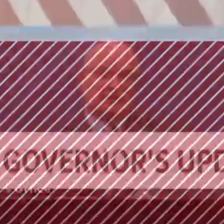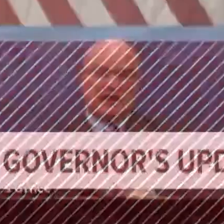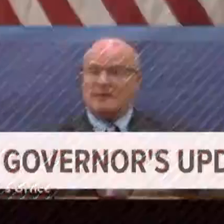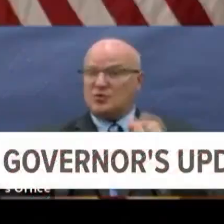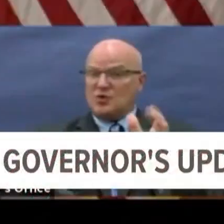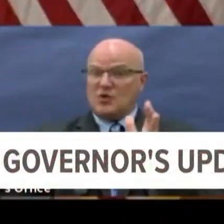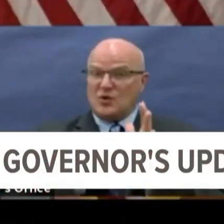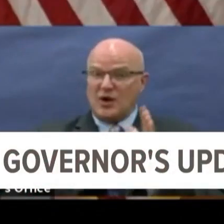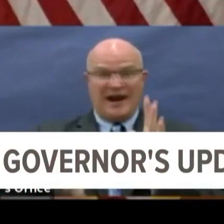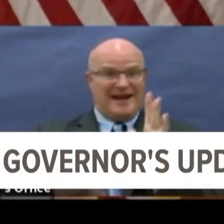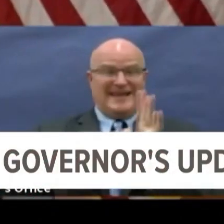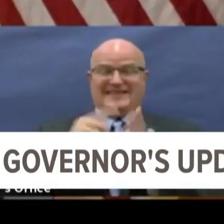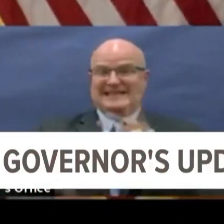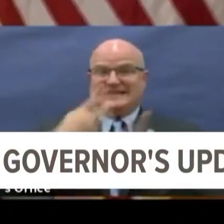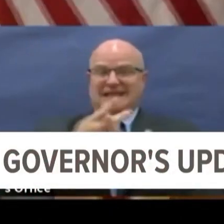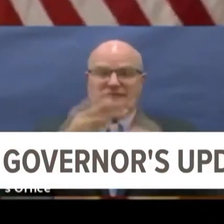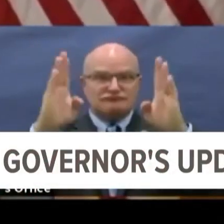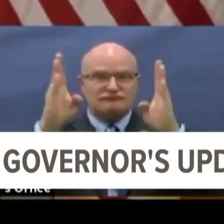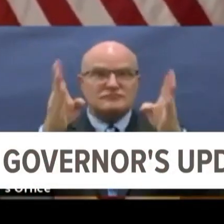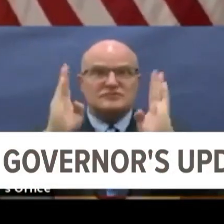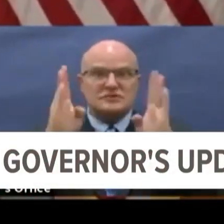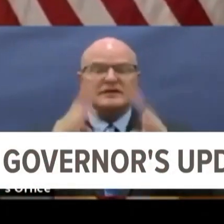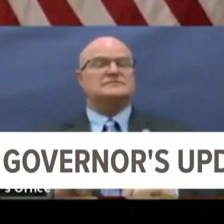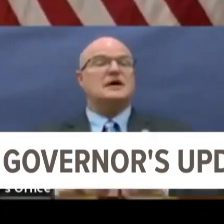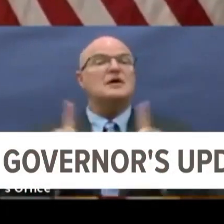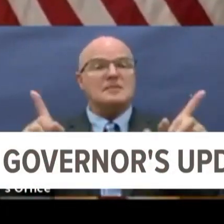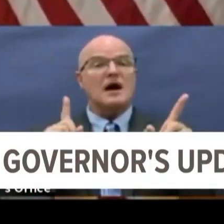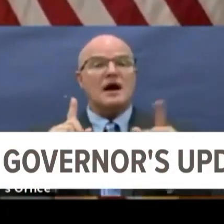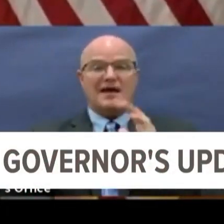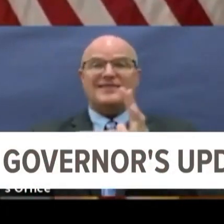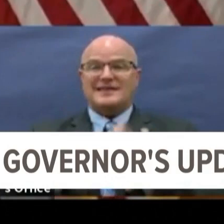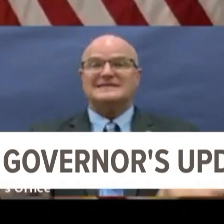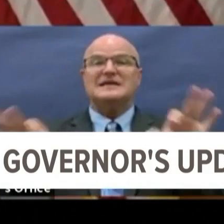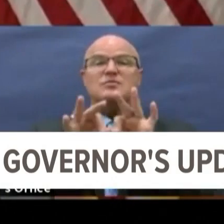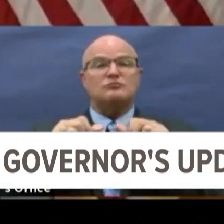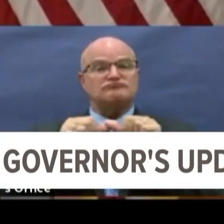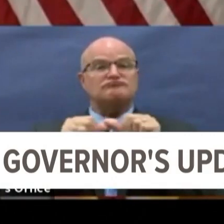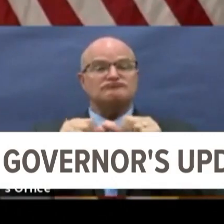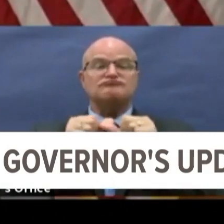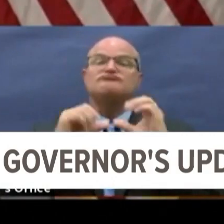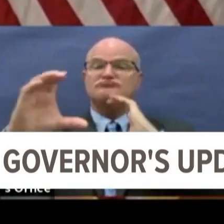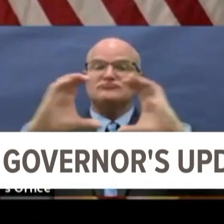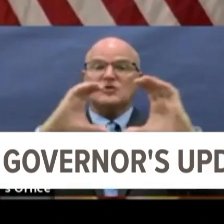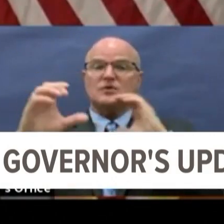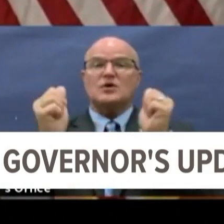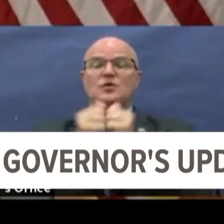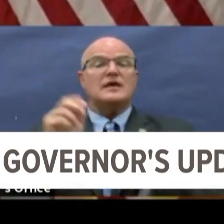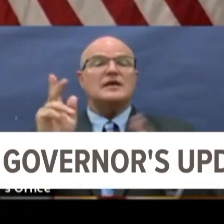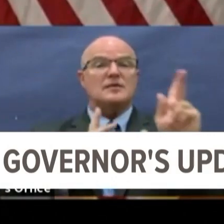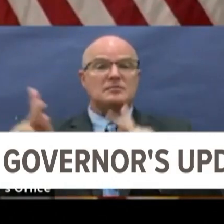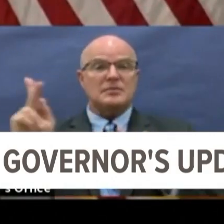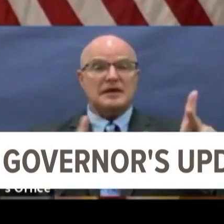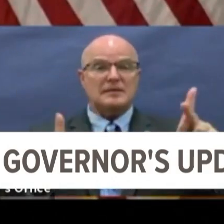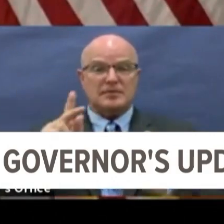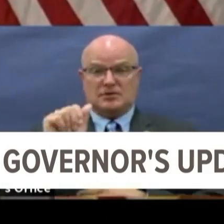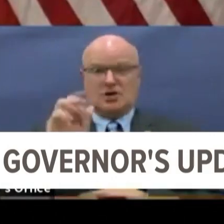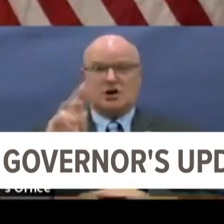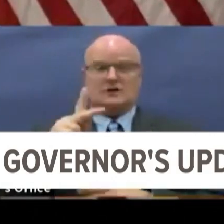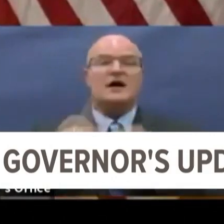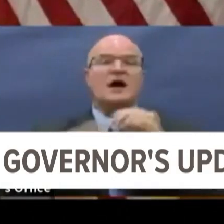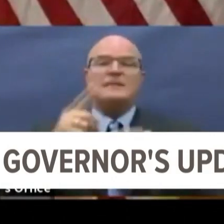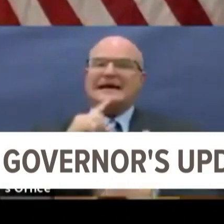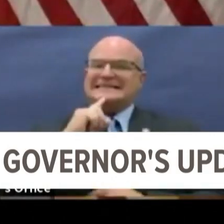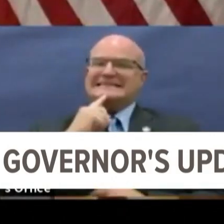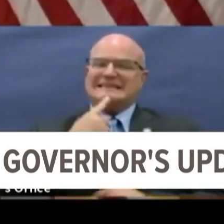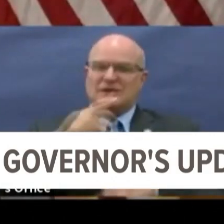this kind of attention, but this is important to continue to communicate with Arkansans about the serious